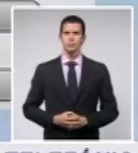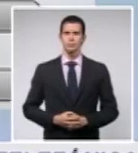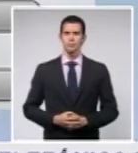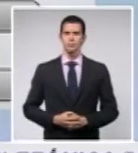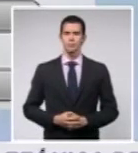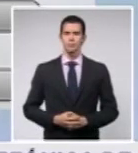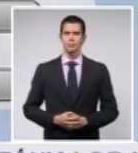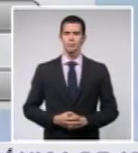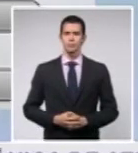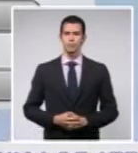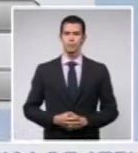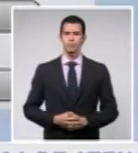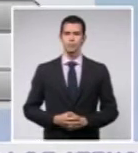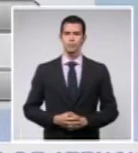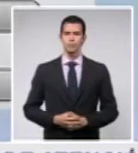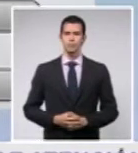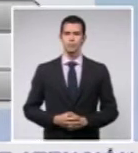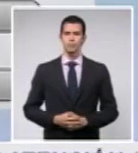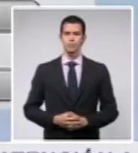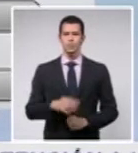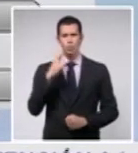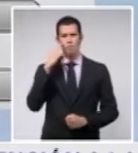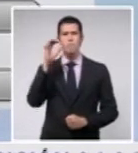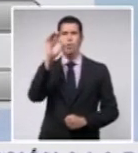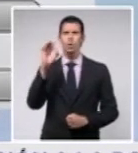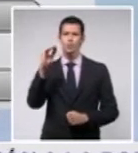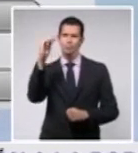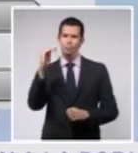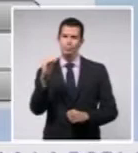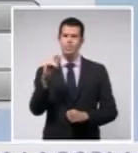651,035, of which